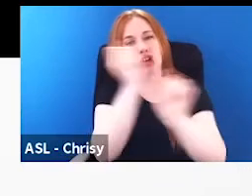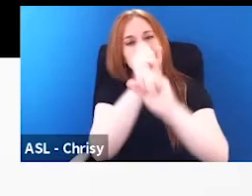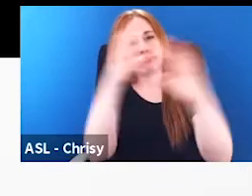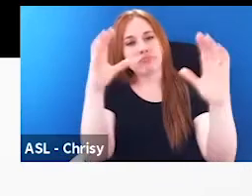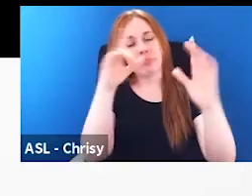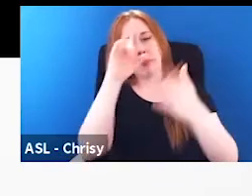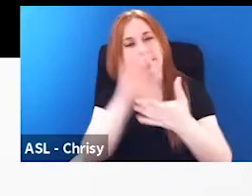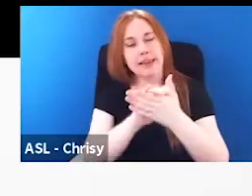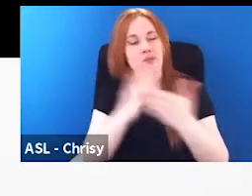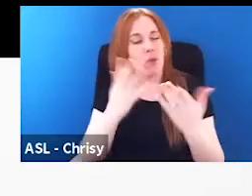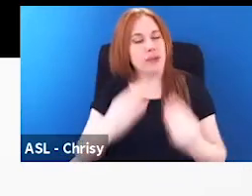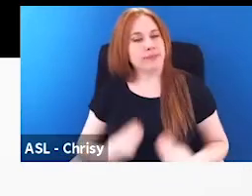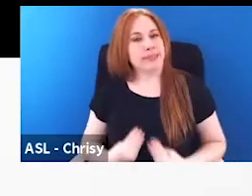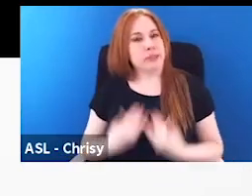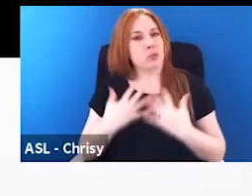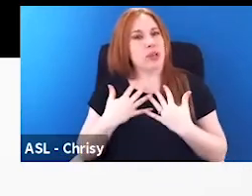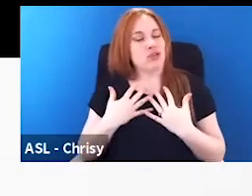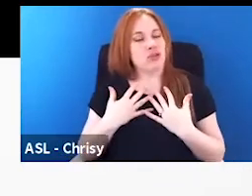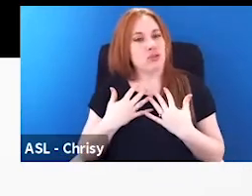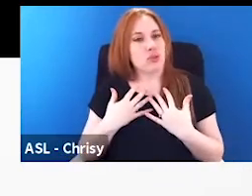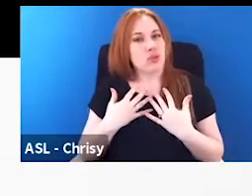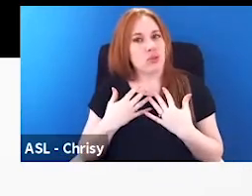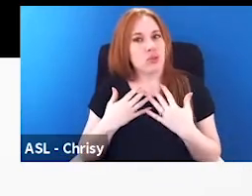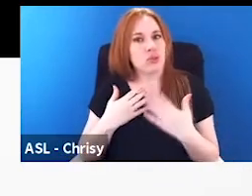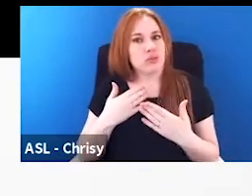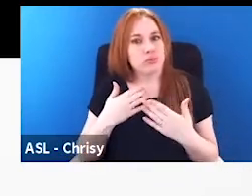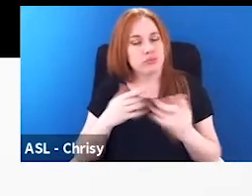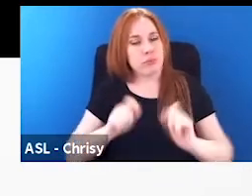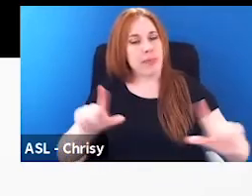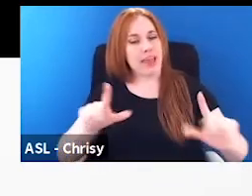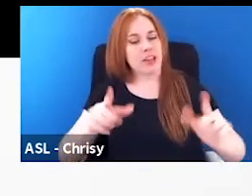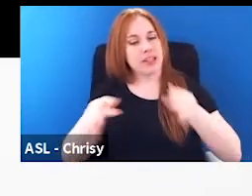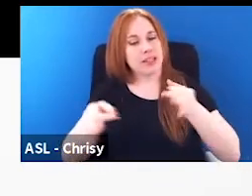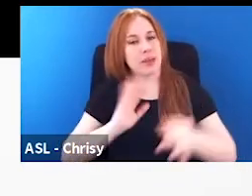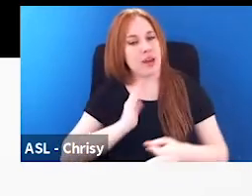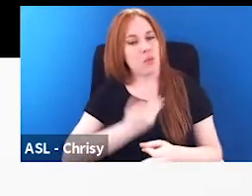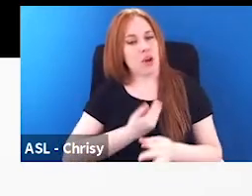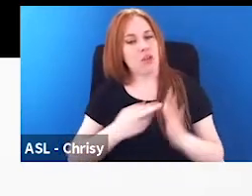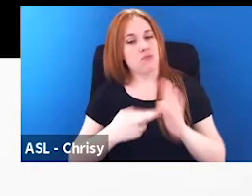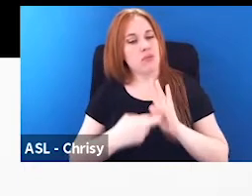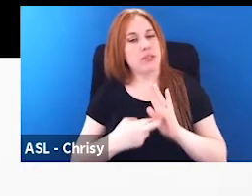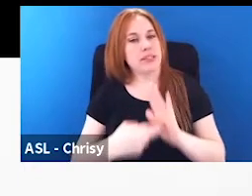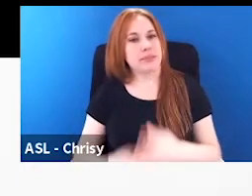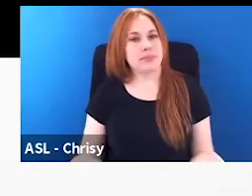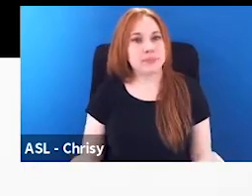the inspirational page that tells what we stand for.